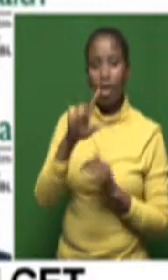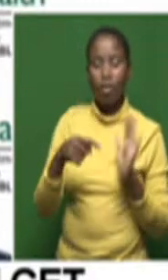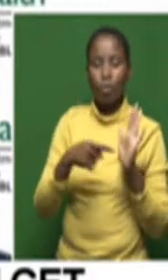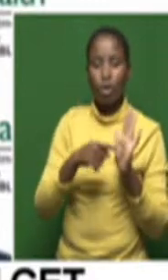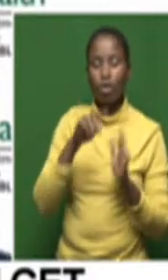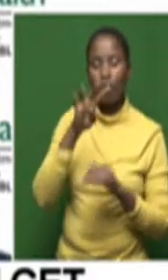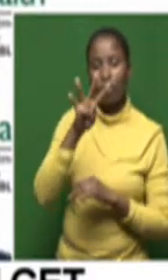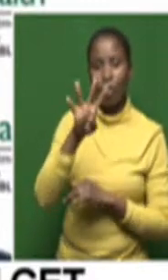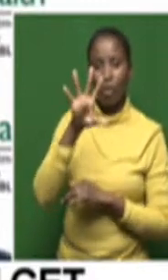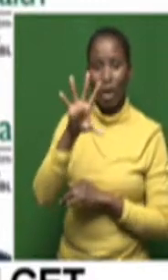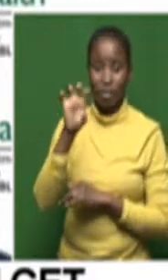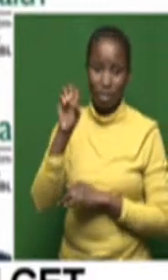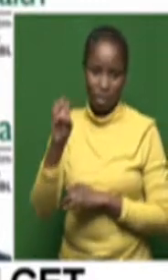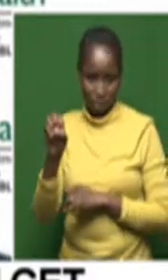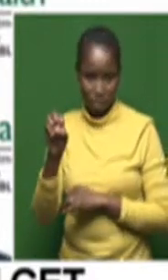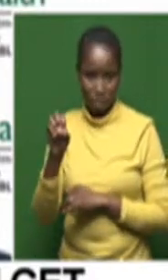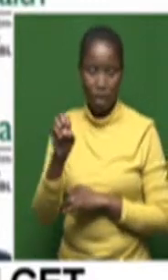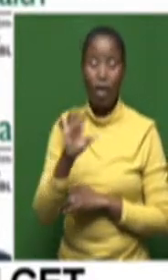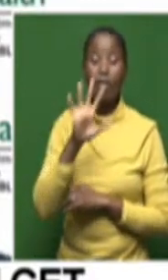5.450, in other words,